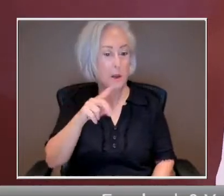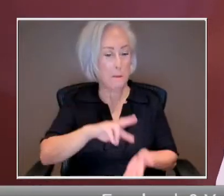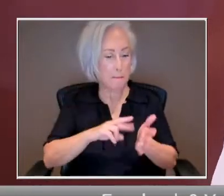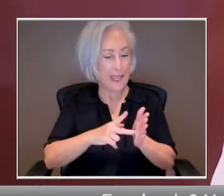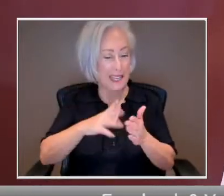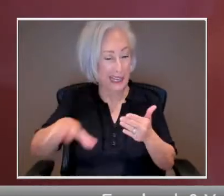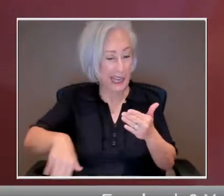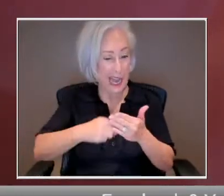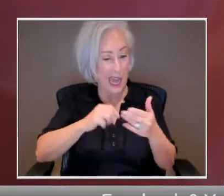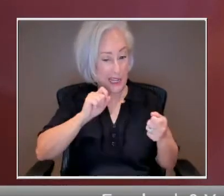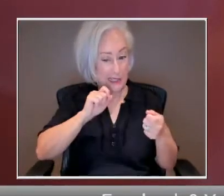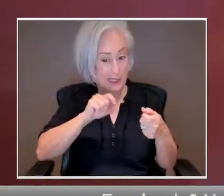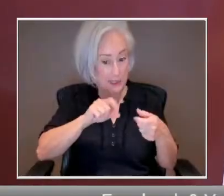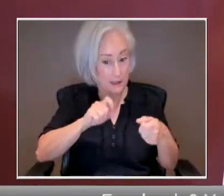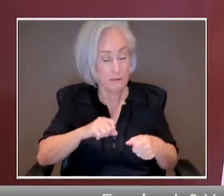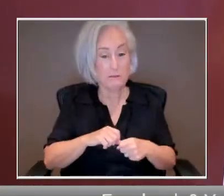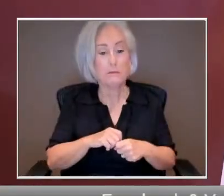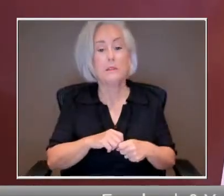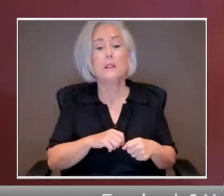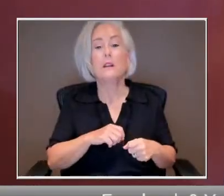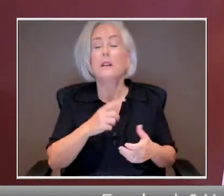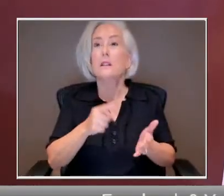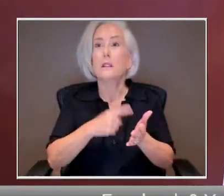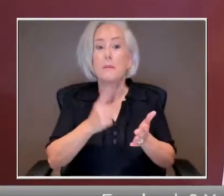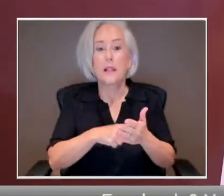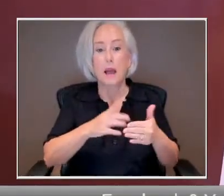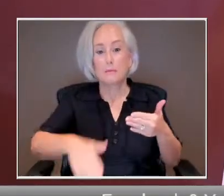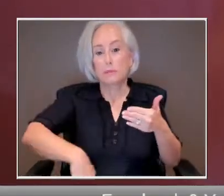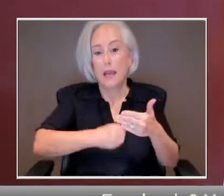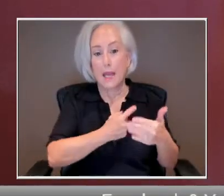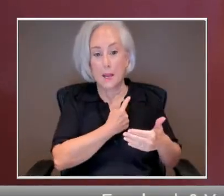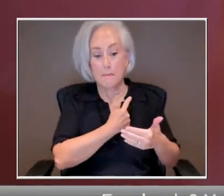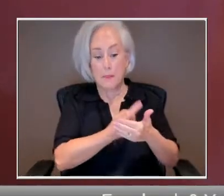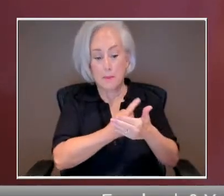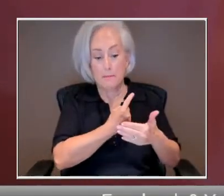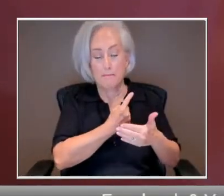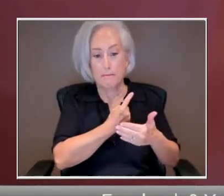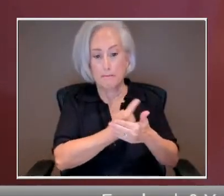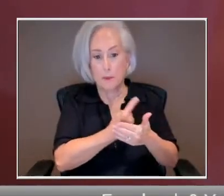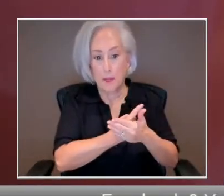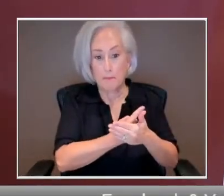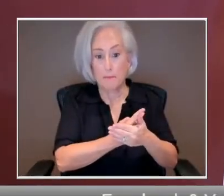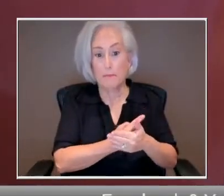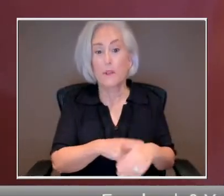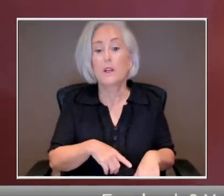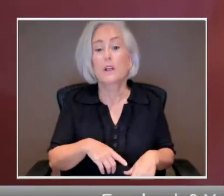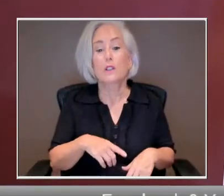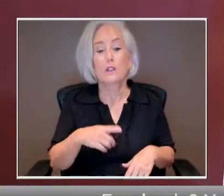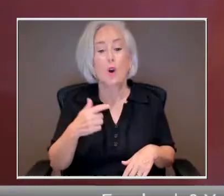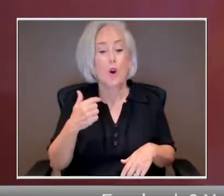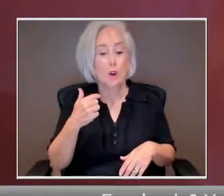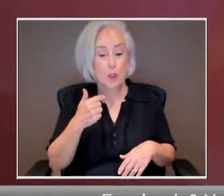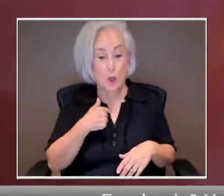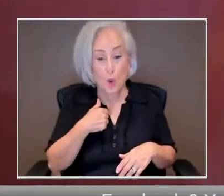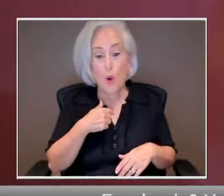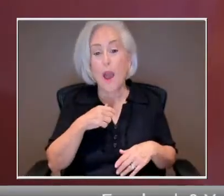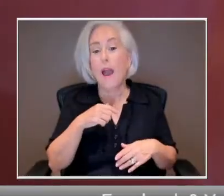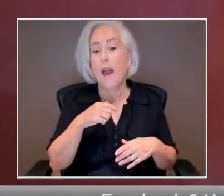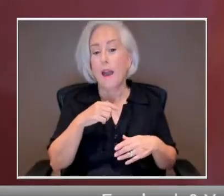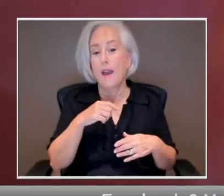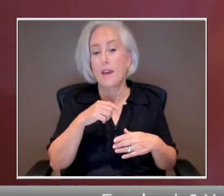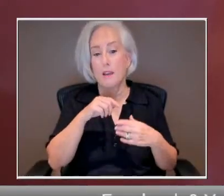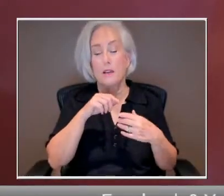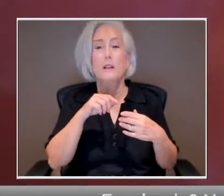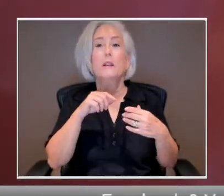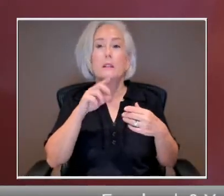what happens is an extra beat comes in, and then the way I describe to patients is that there's the highway and then there's the regular way, you know. So normally everything goes through the highway, you know.